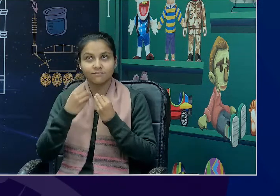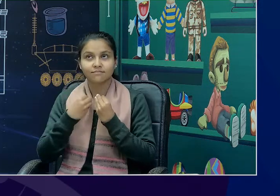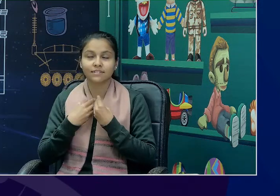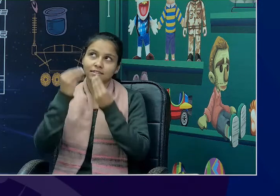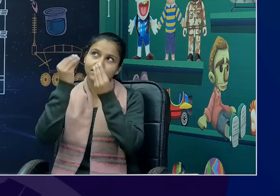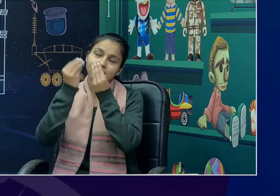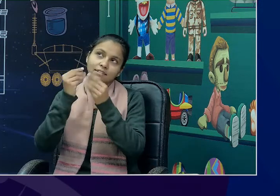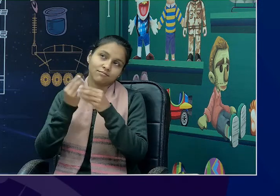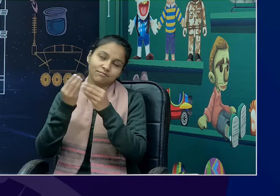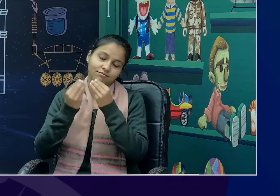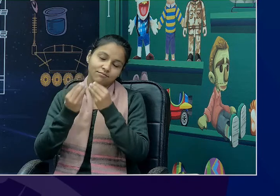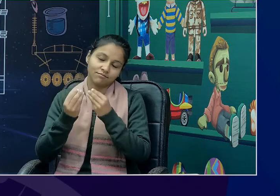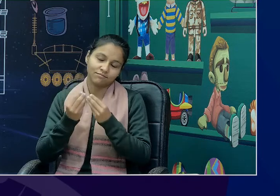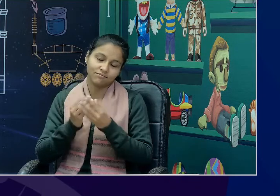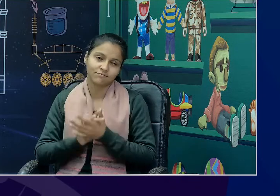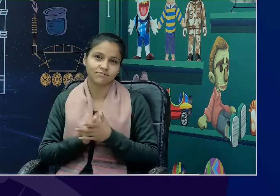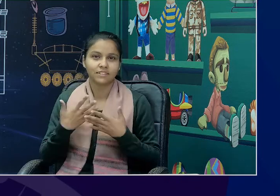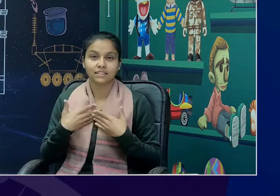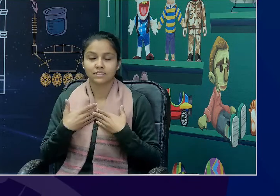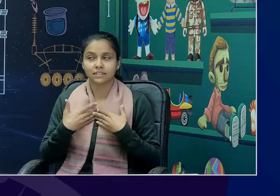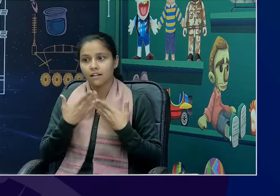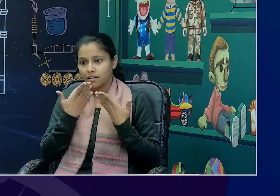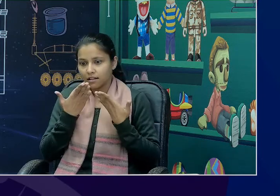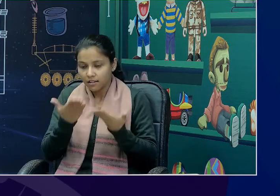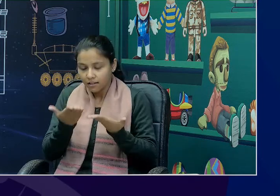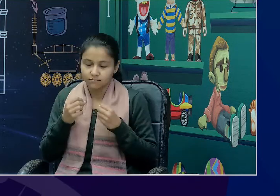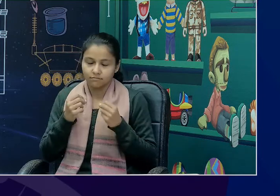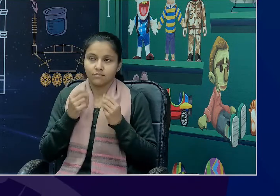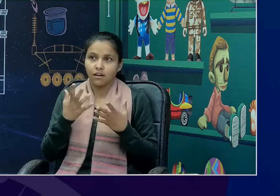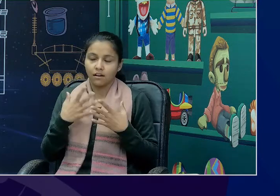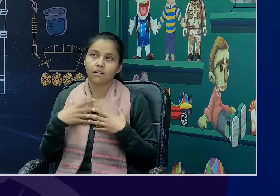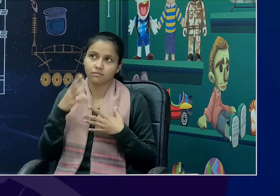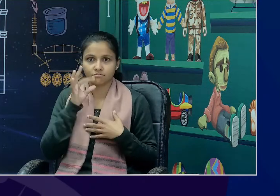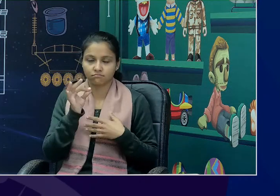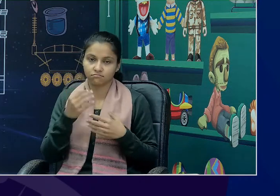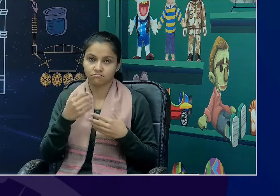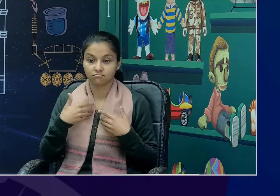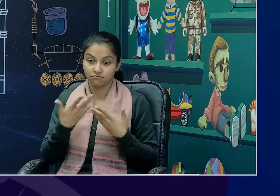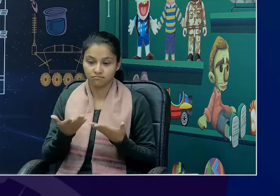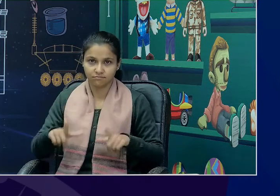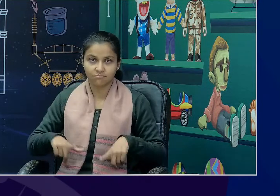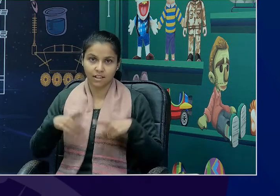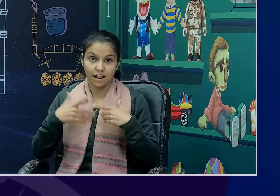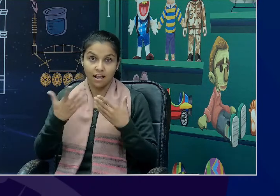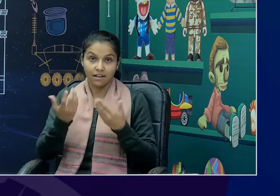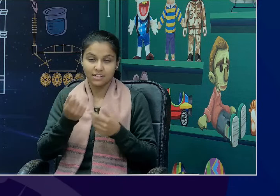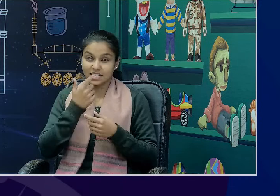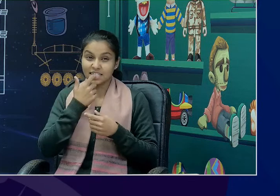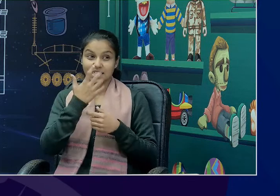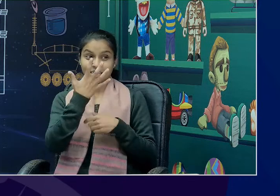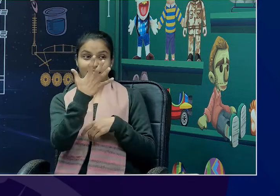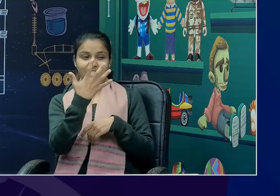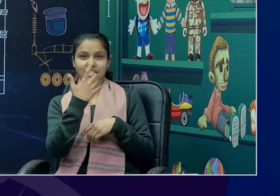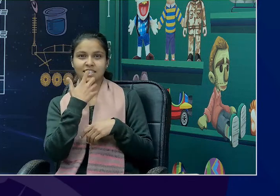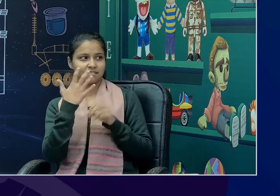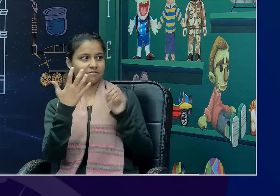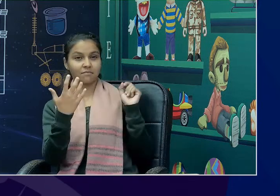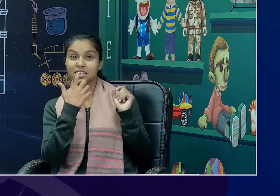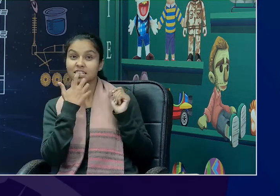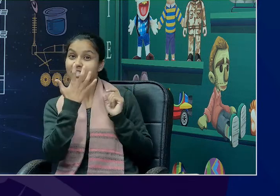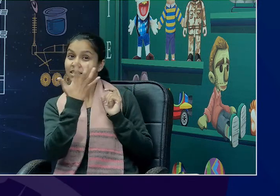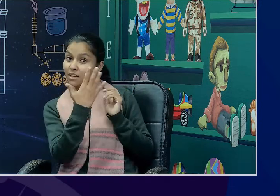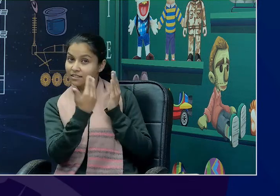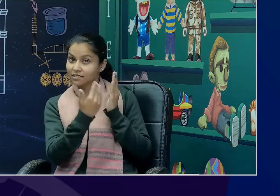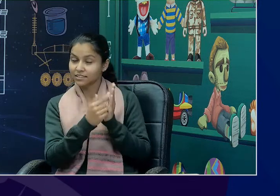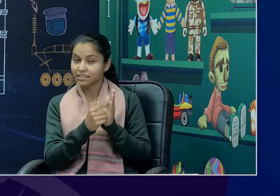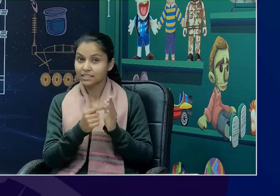it also. There he realized, and the mirror that was there also,